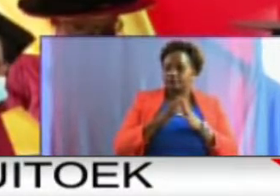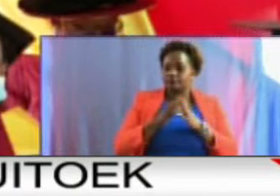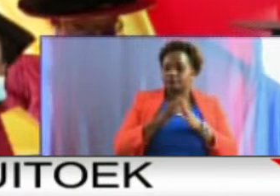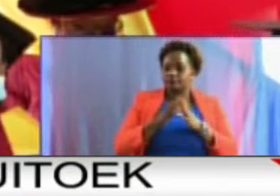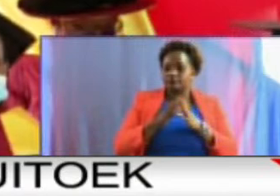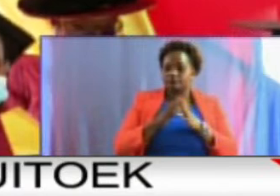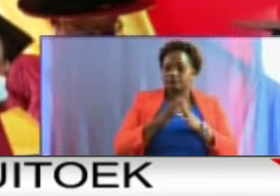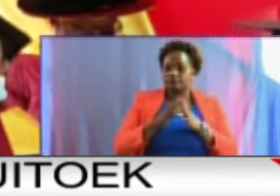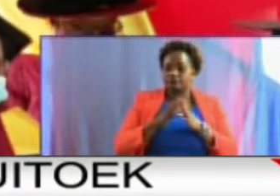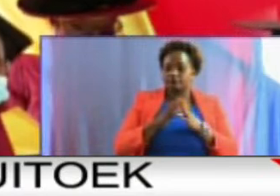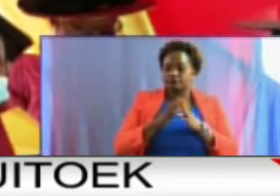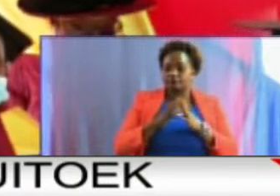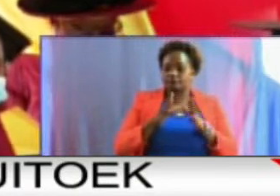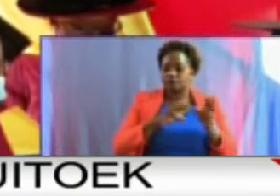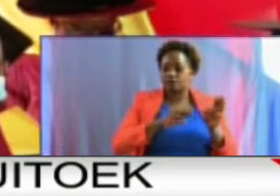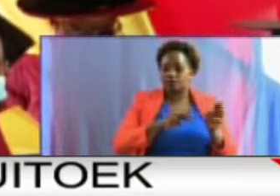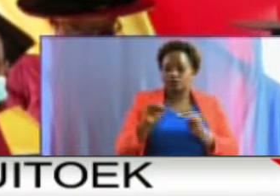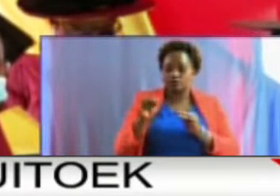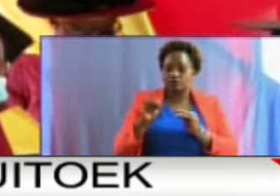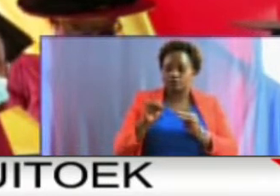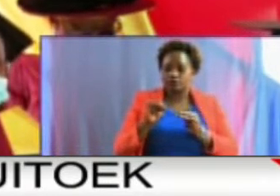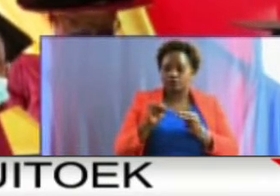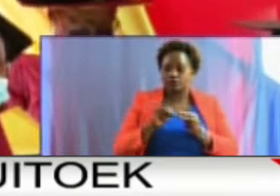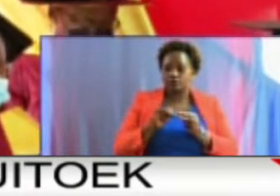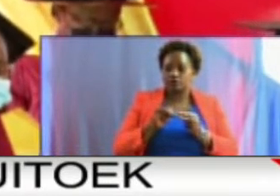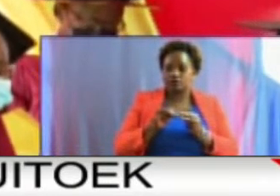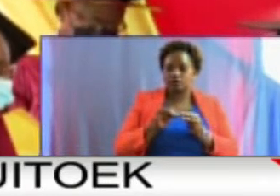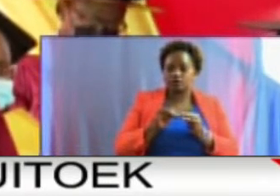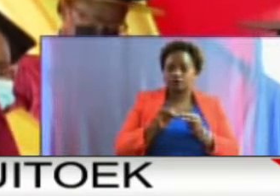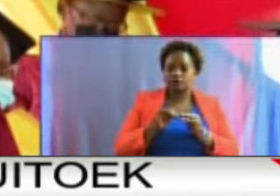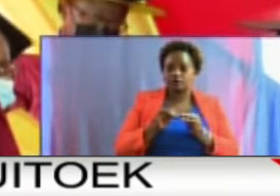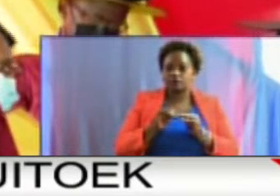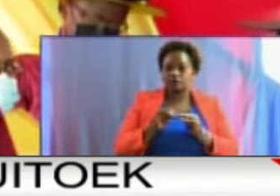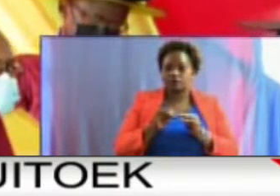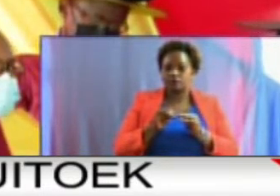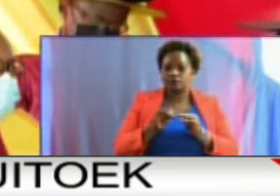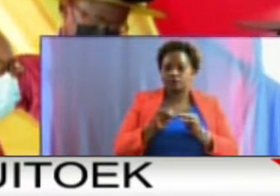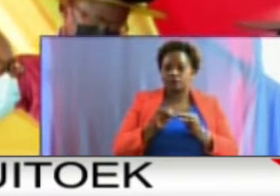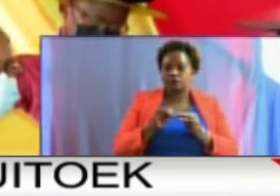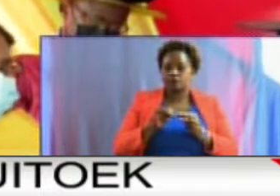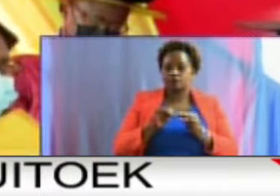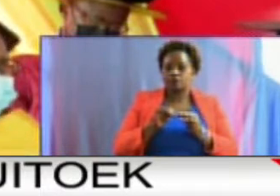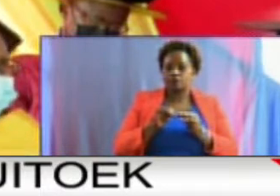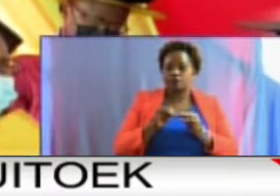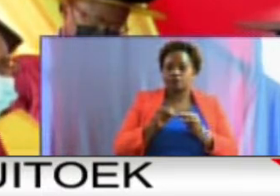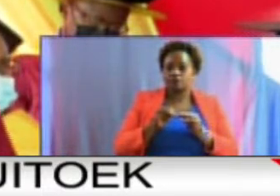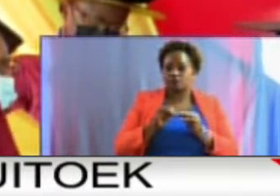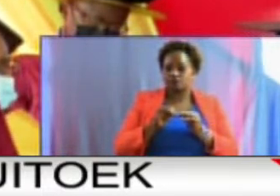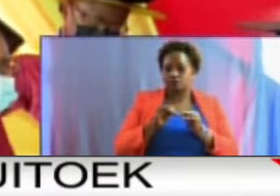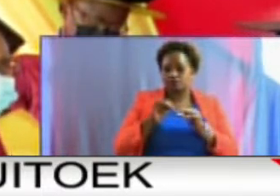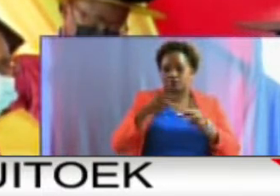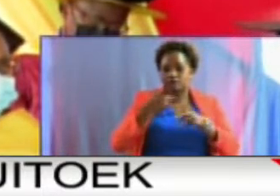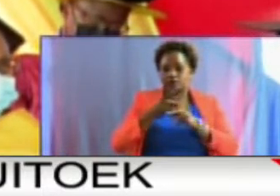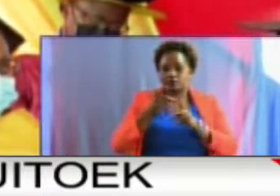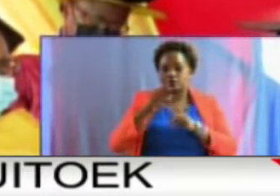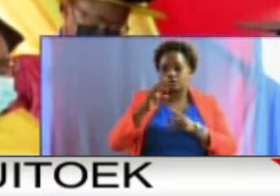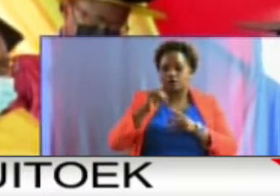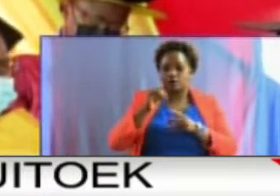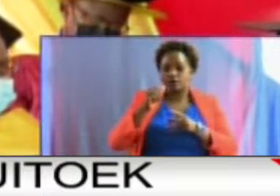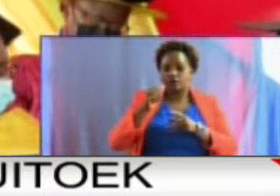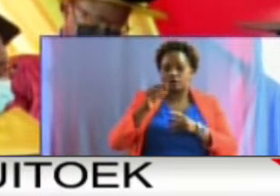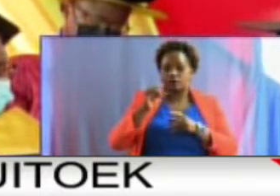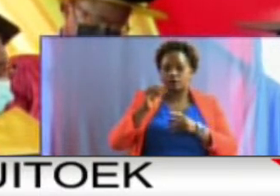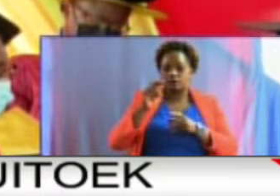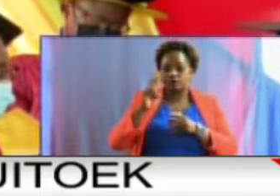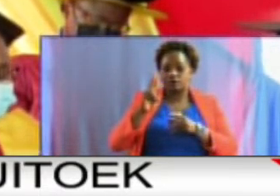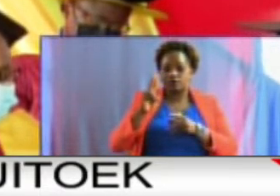He will be followed by the best performing graduate, that is Munyao D.